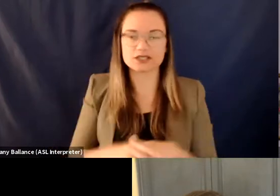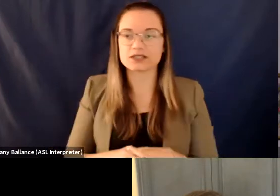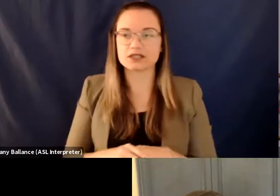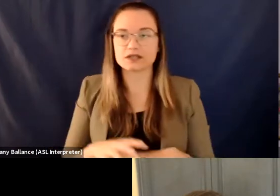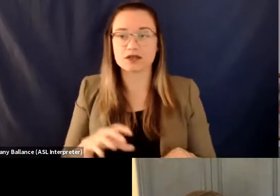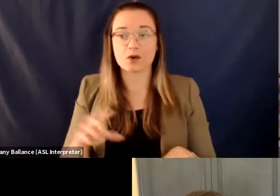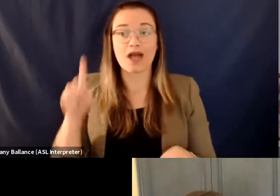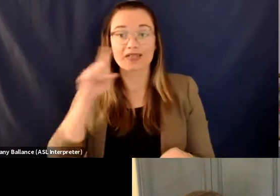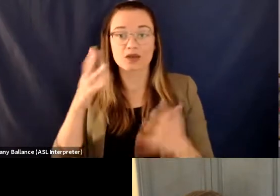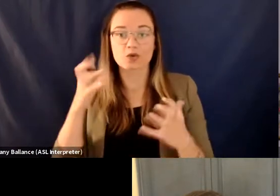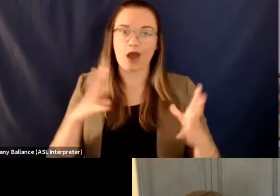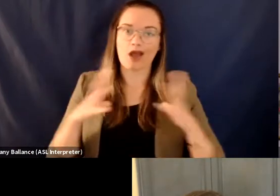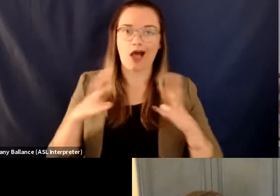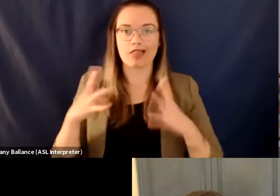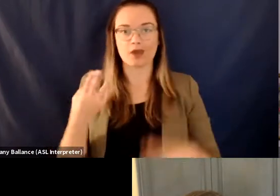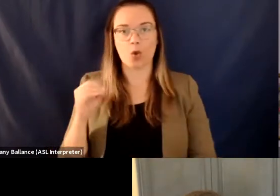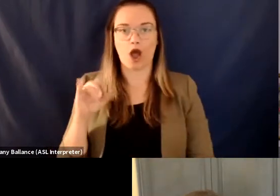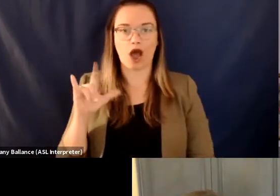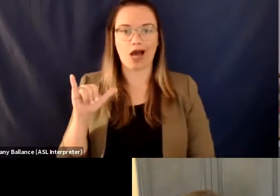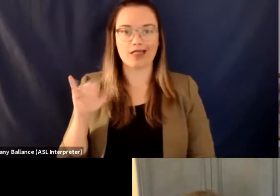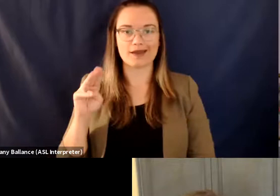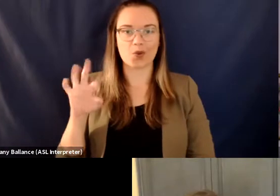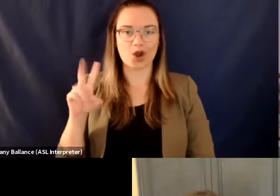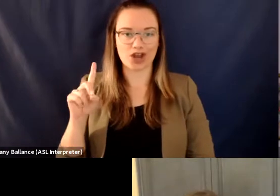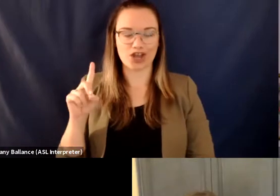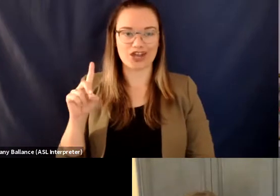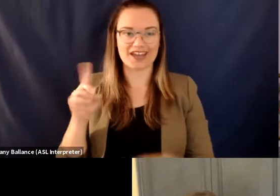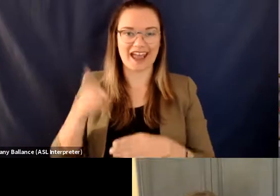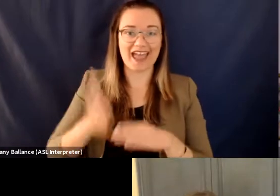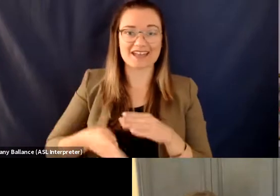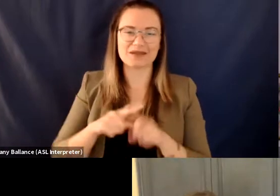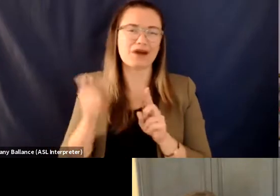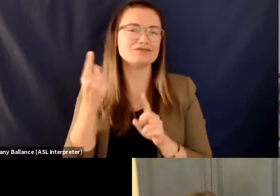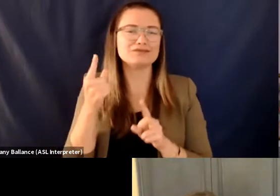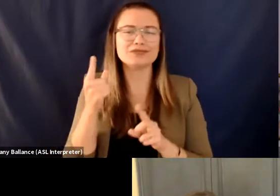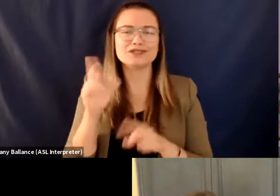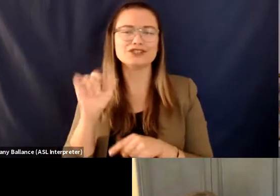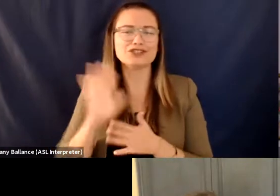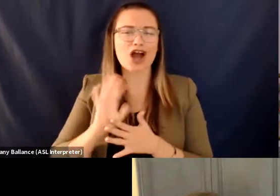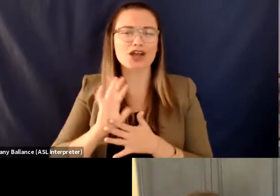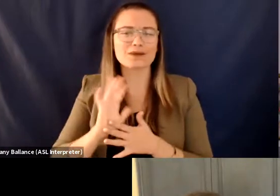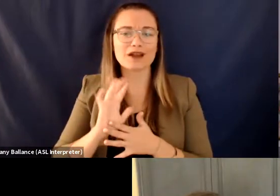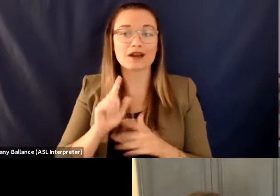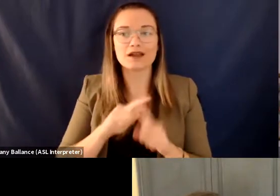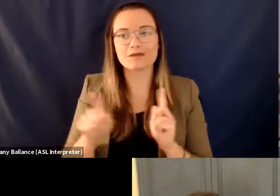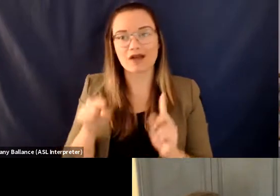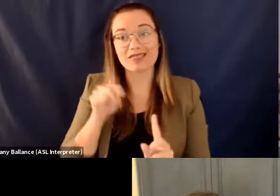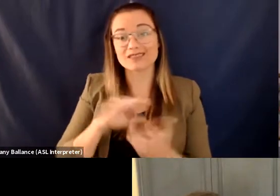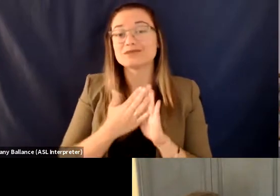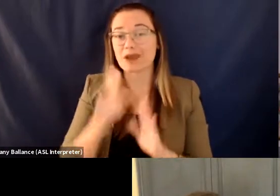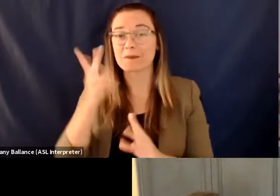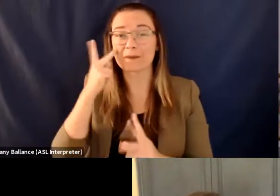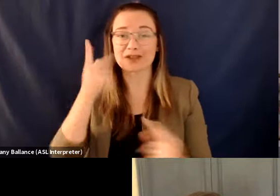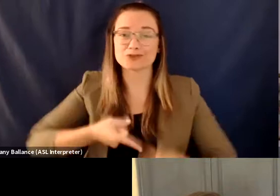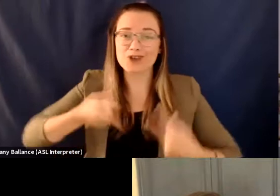wanted a Hollywood ending, Anne, but you know, it's documentary, and we've accepted that. You did. It's true to the political struggle that